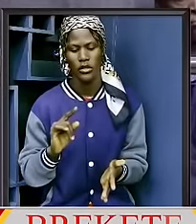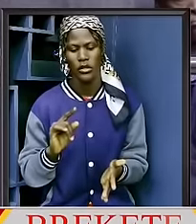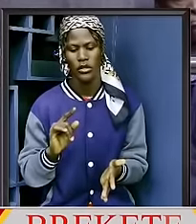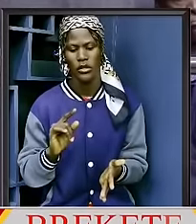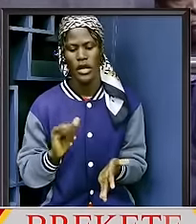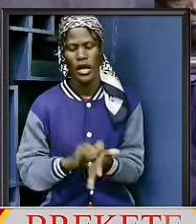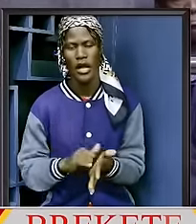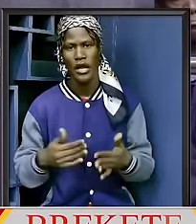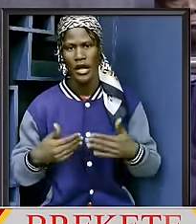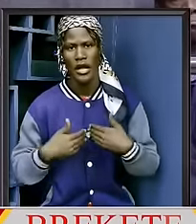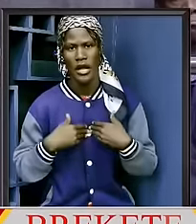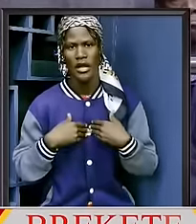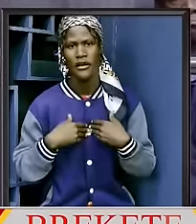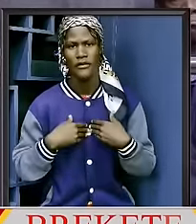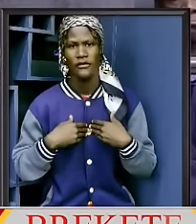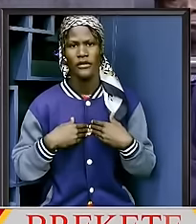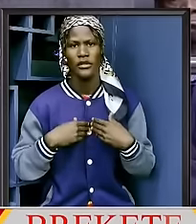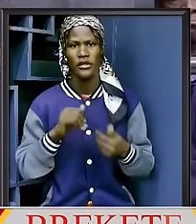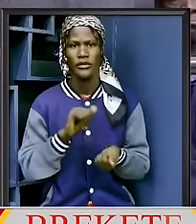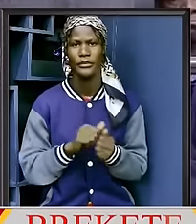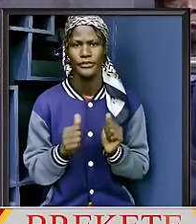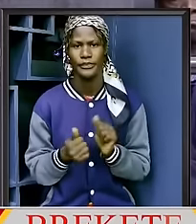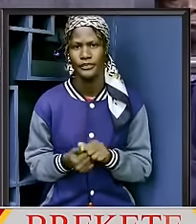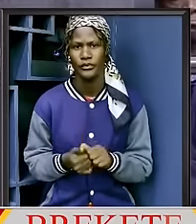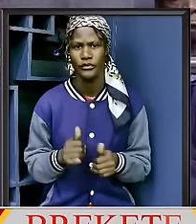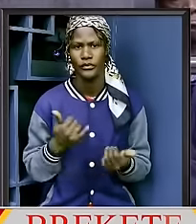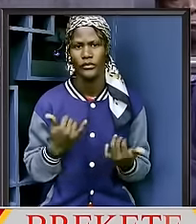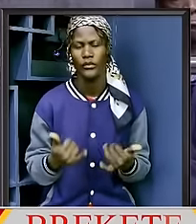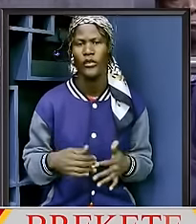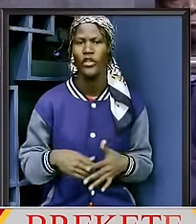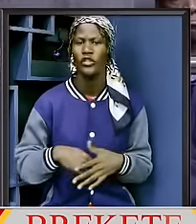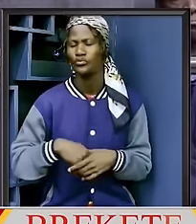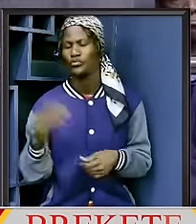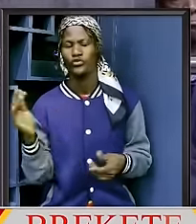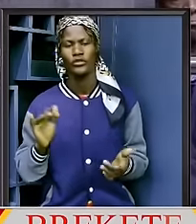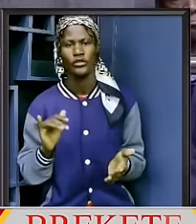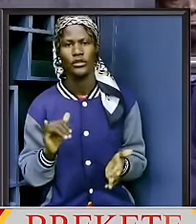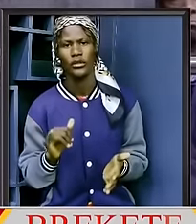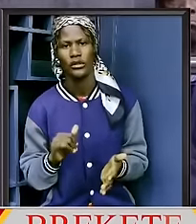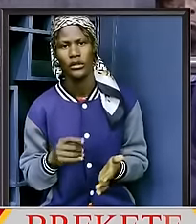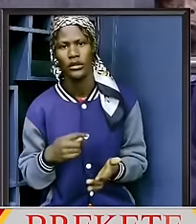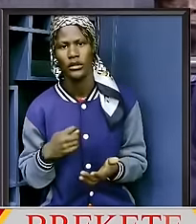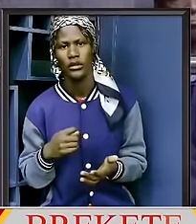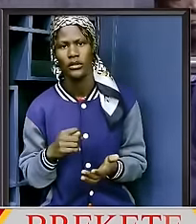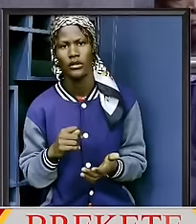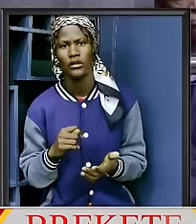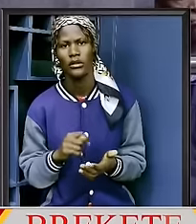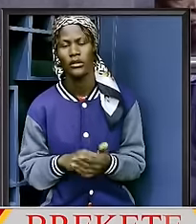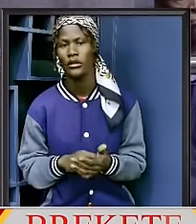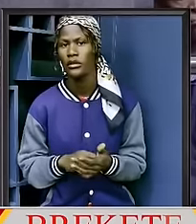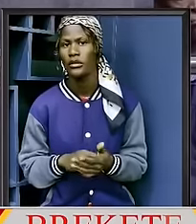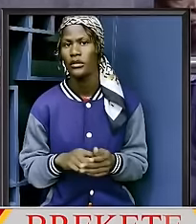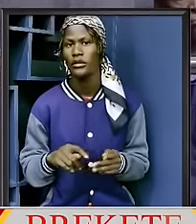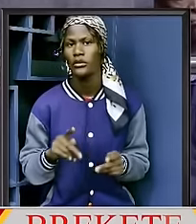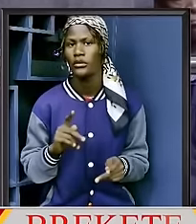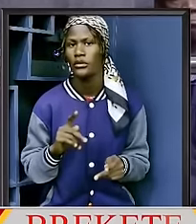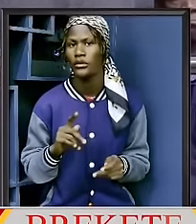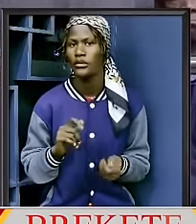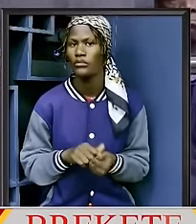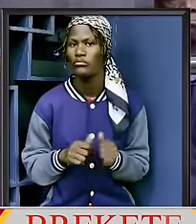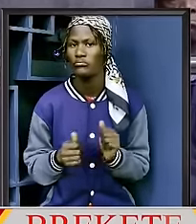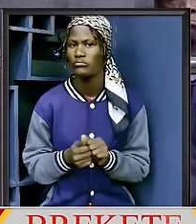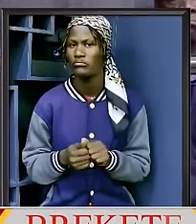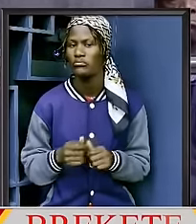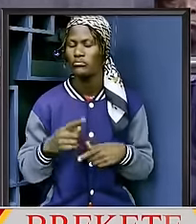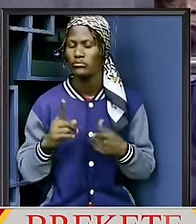brought the matter to Otako. That now is removing the matter. There's nothing like court. That is taking me back to the office that we should